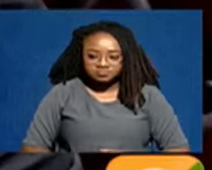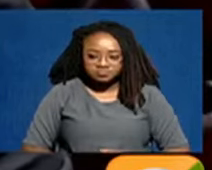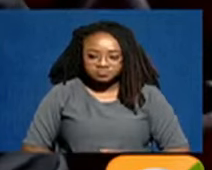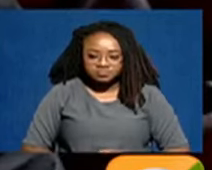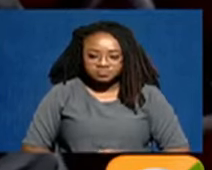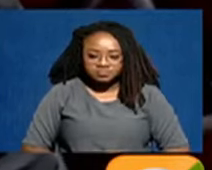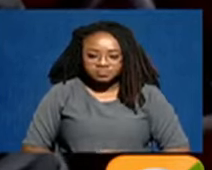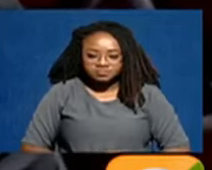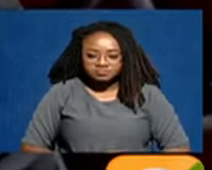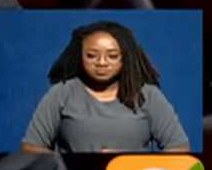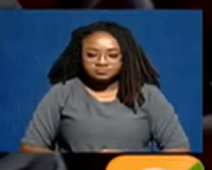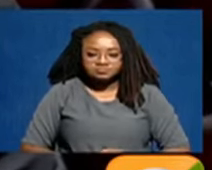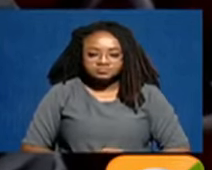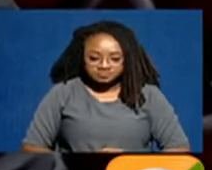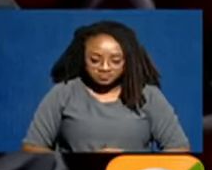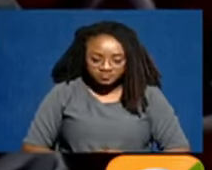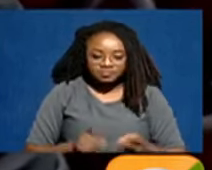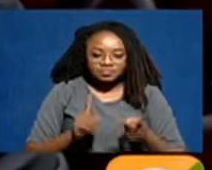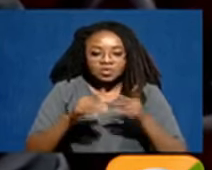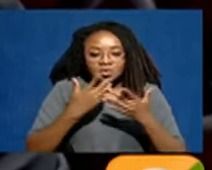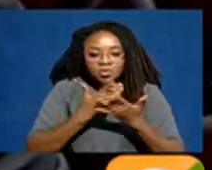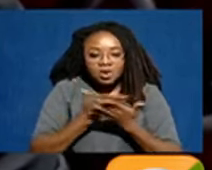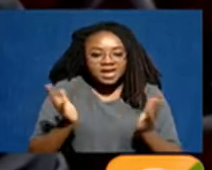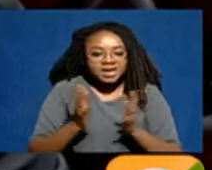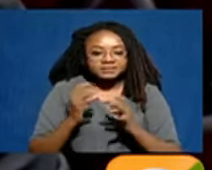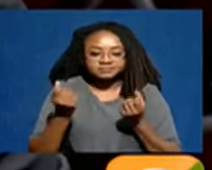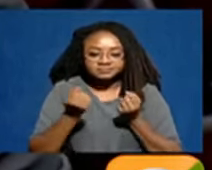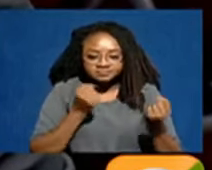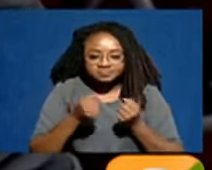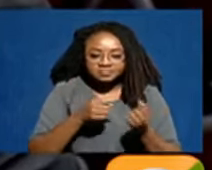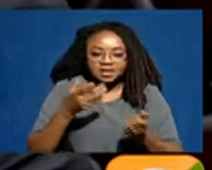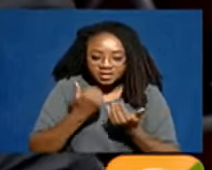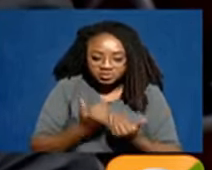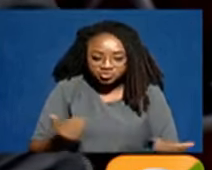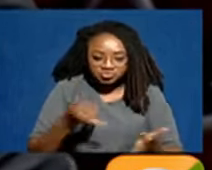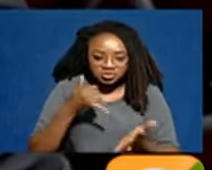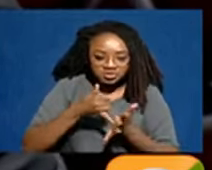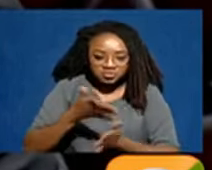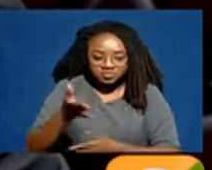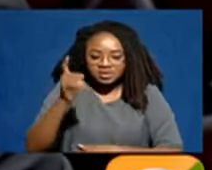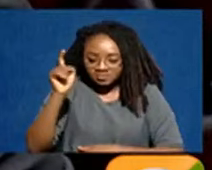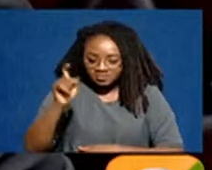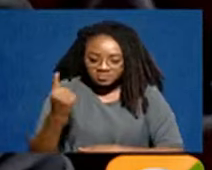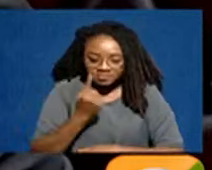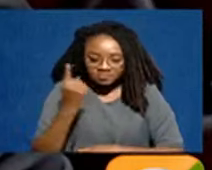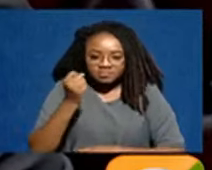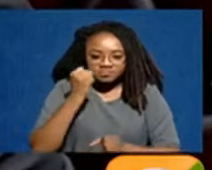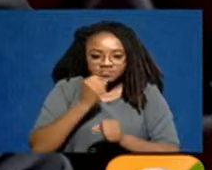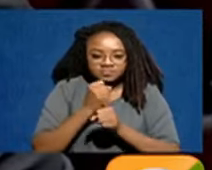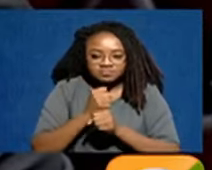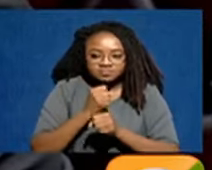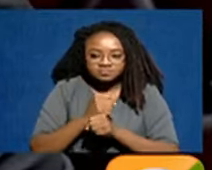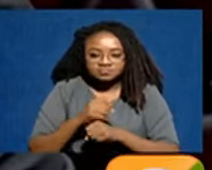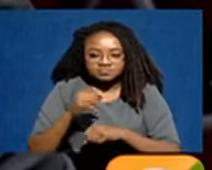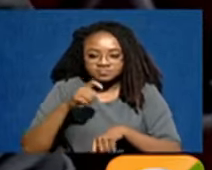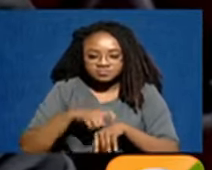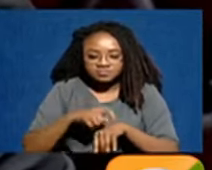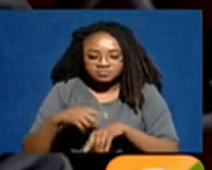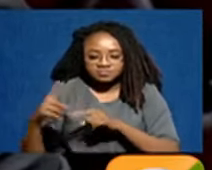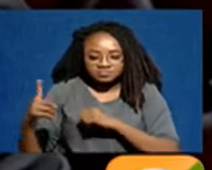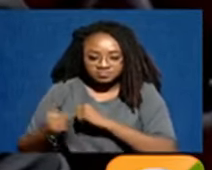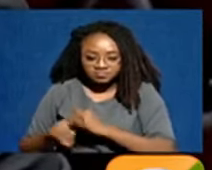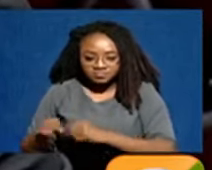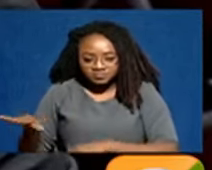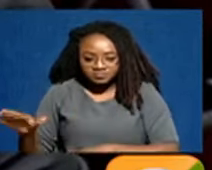vehicles, but also vehicles that are carrying children to operate between school children to operate between